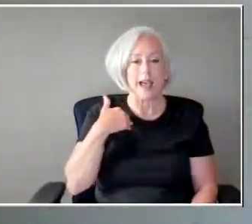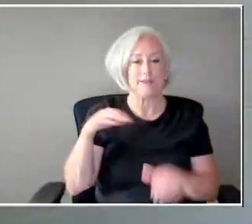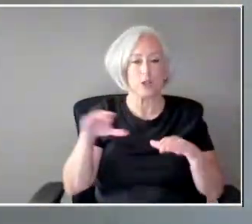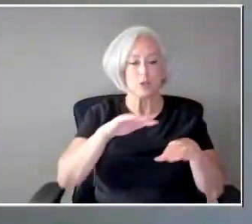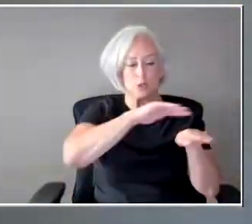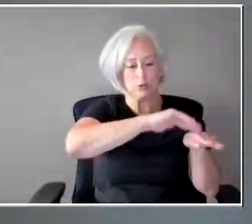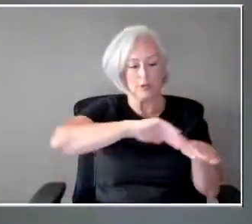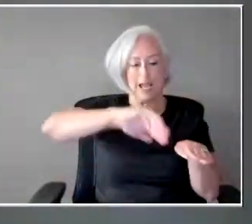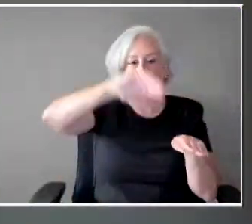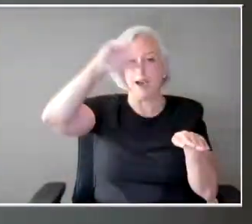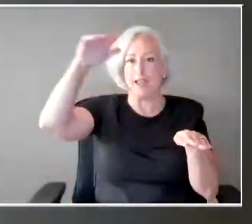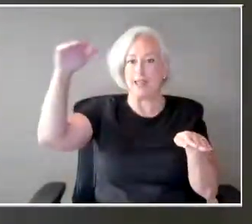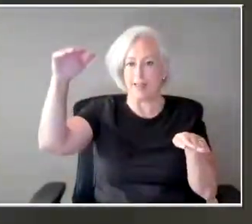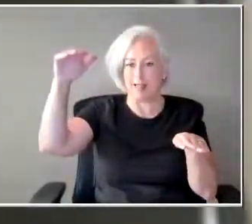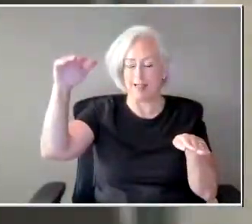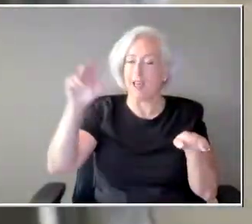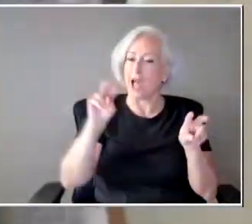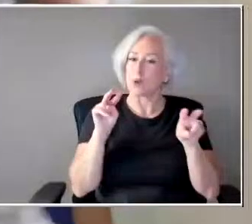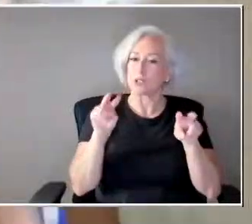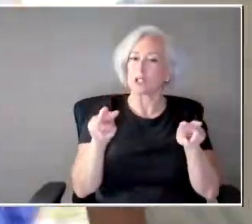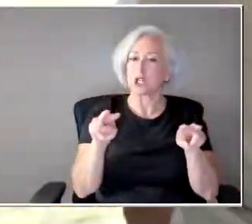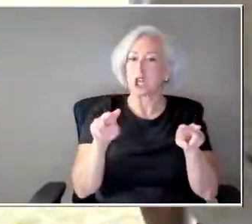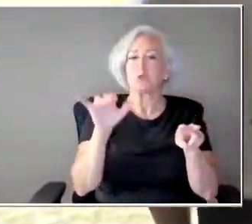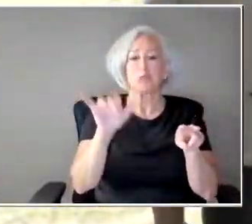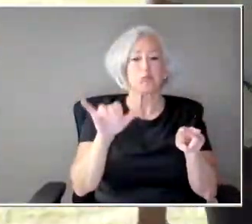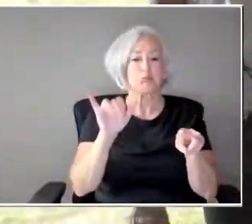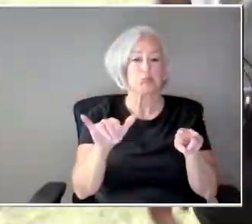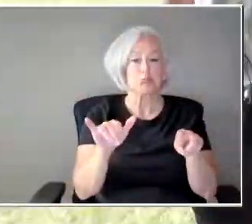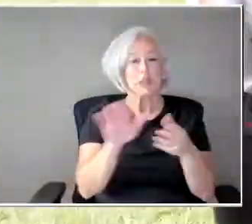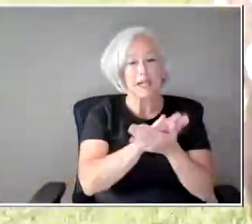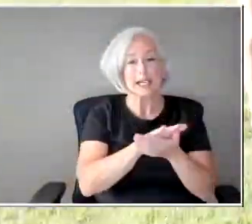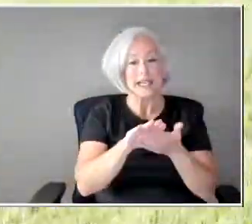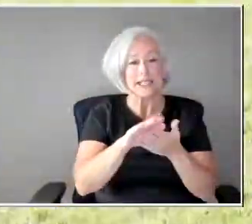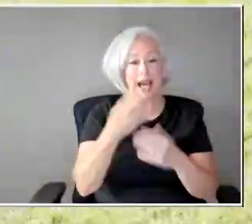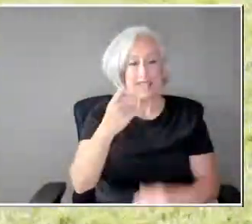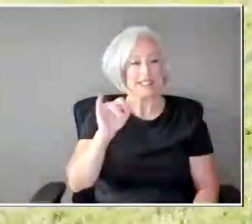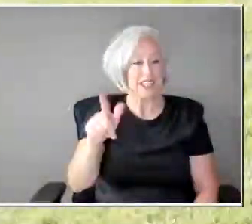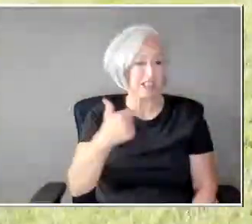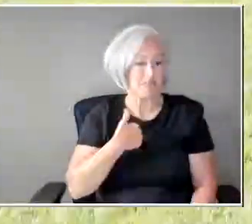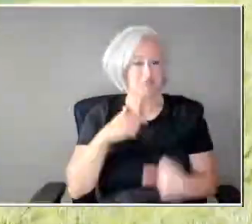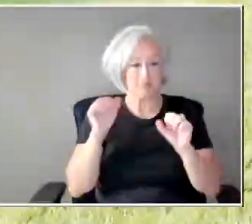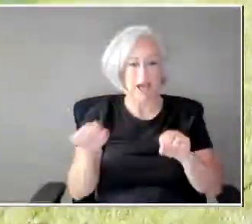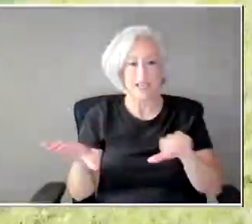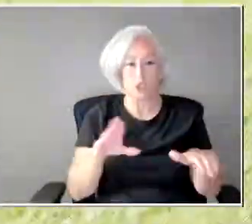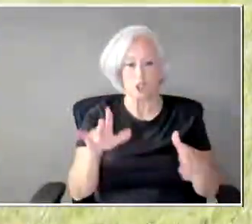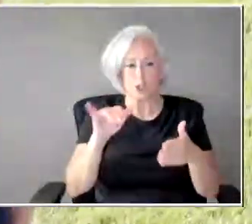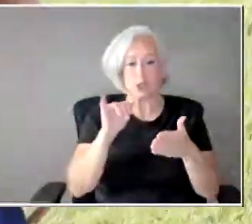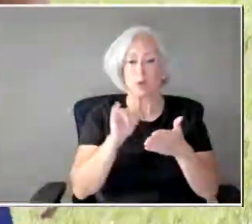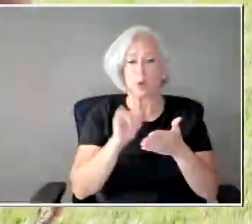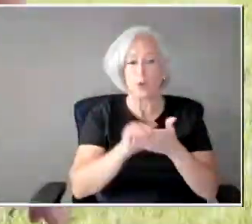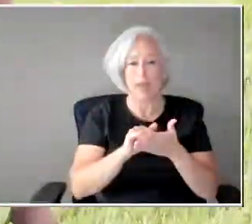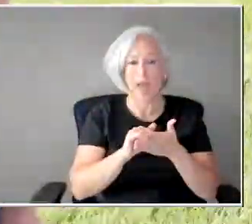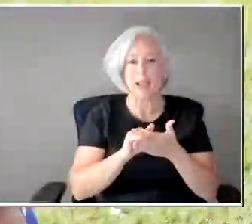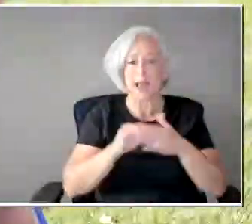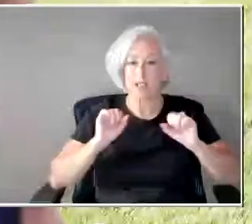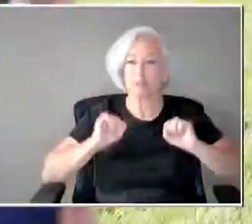I see this hill and I'm like, oh yeah, that's a good hill. I could really get a good workout here.